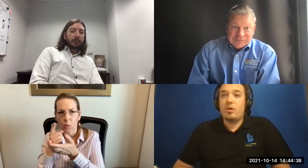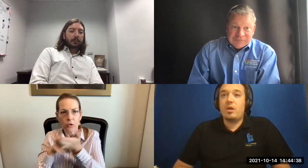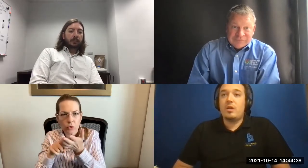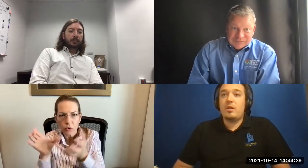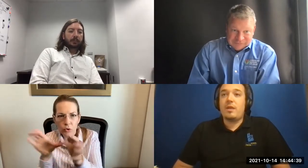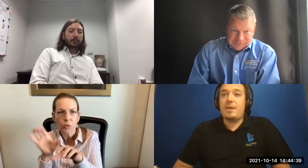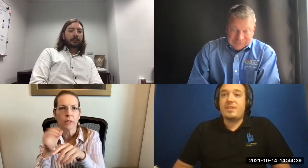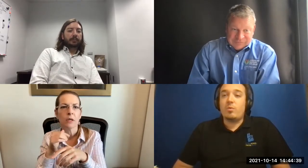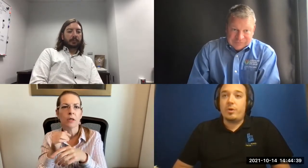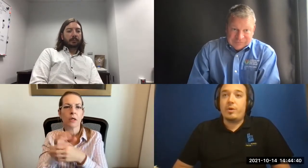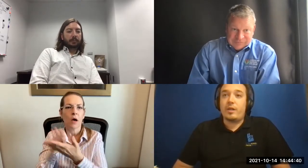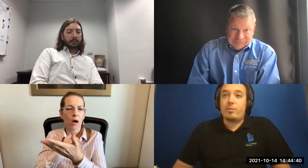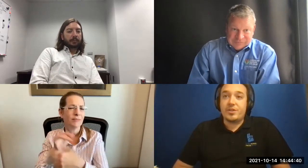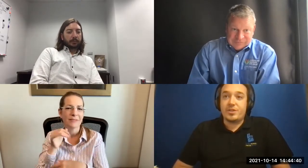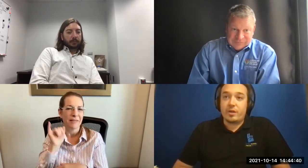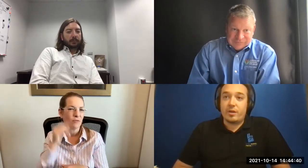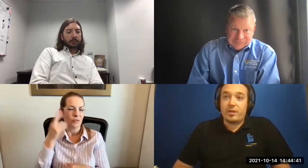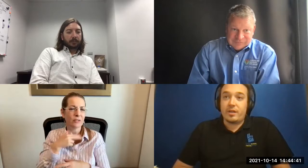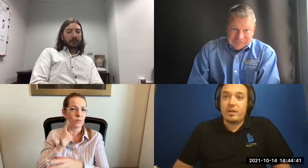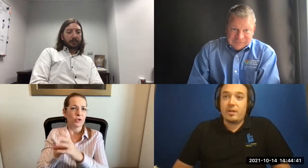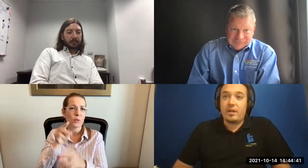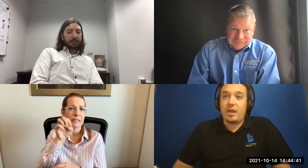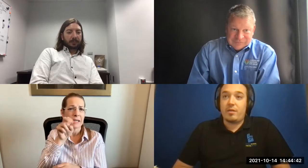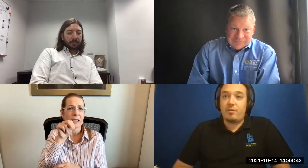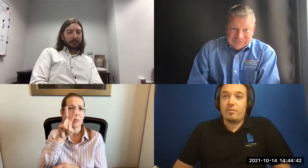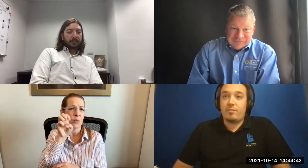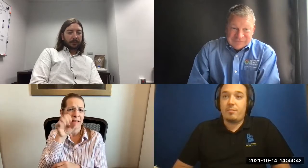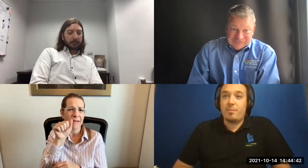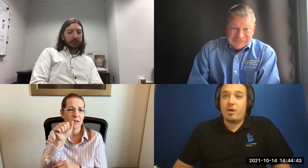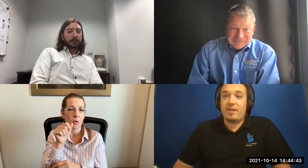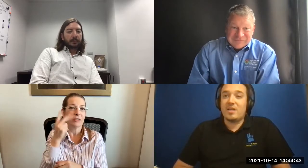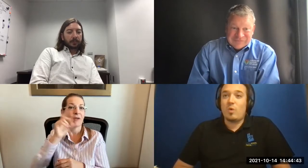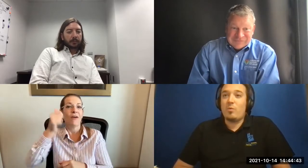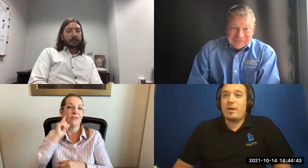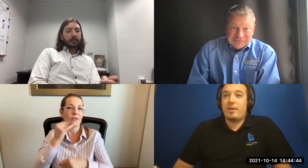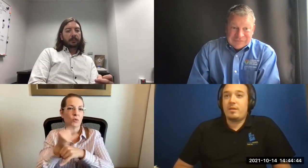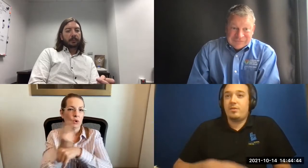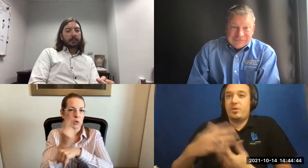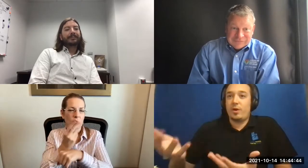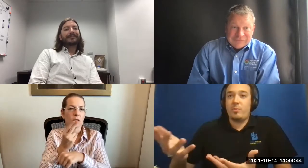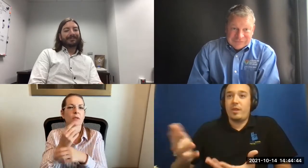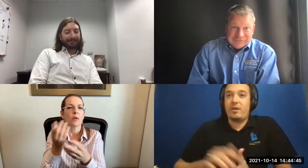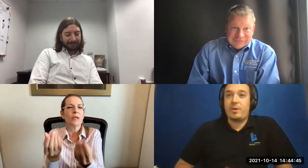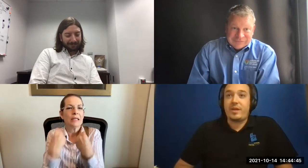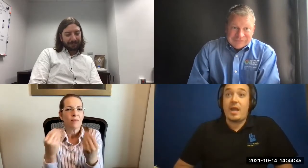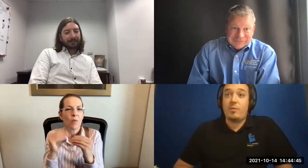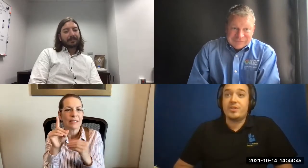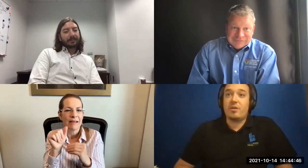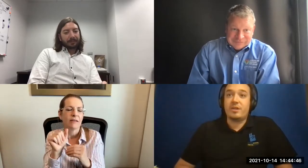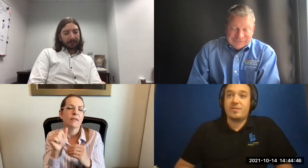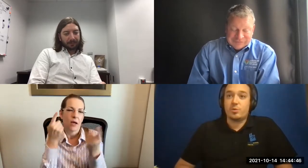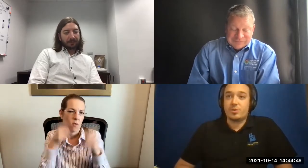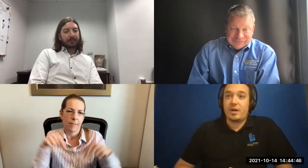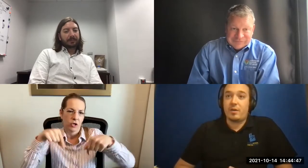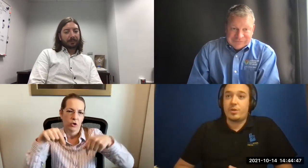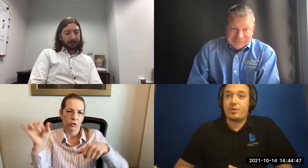board, they may see what we're doing in the research that we're conducting and be a part of that. That's why we joined up with NWEA. We saw